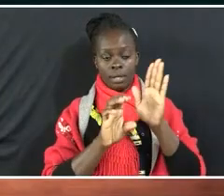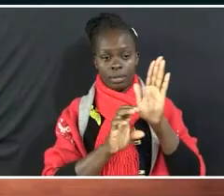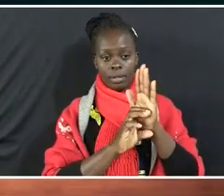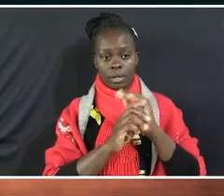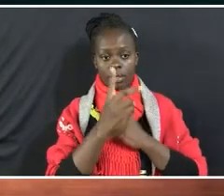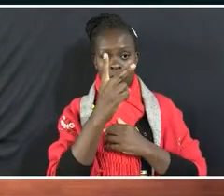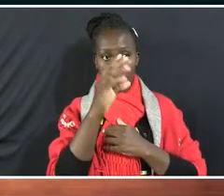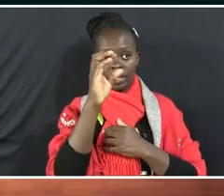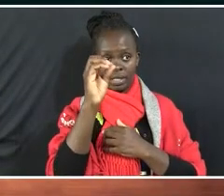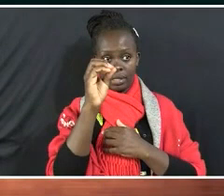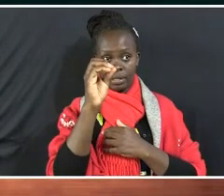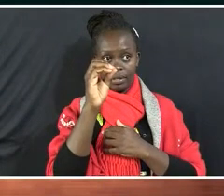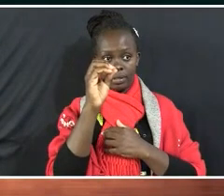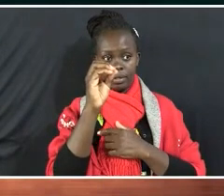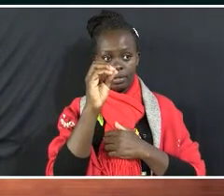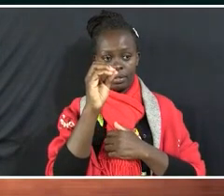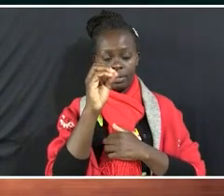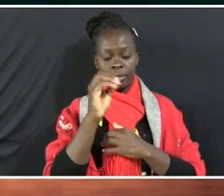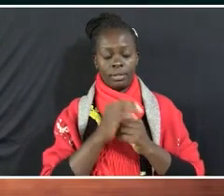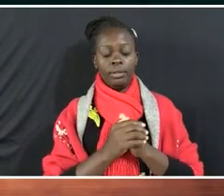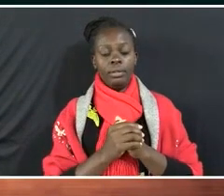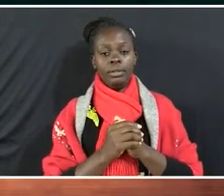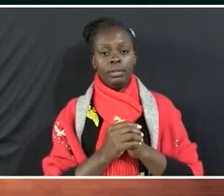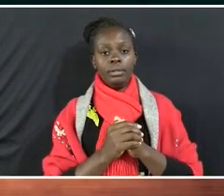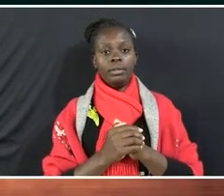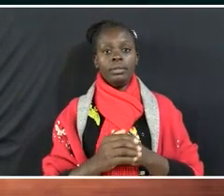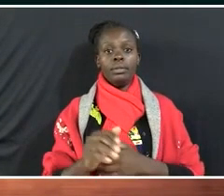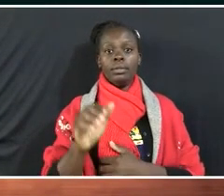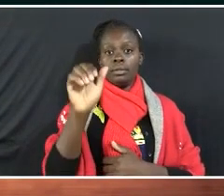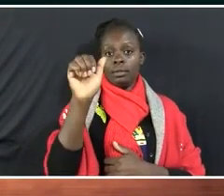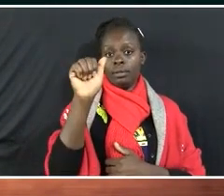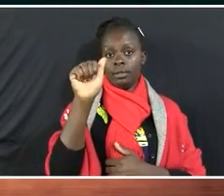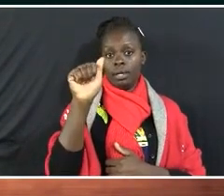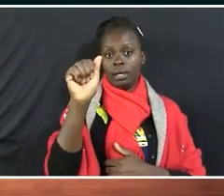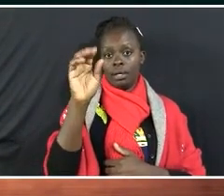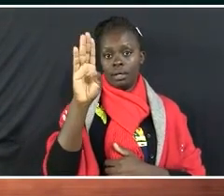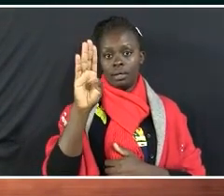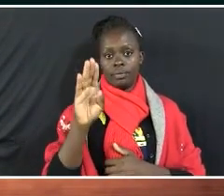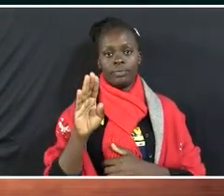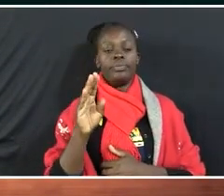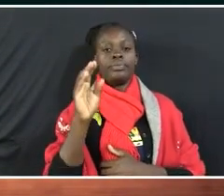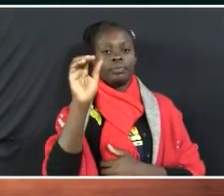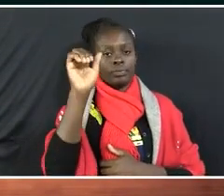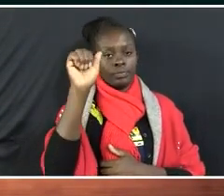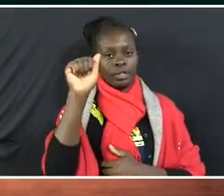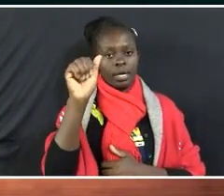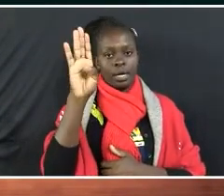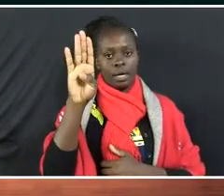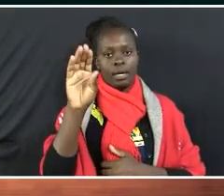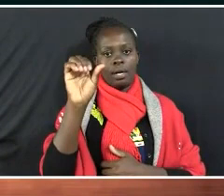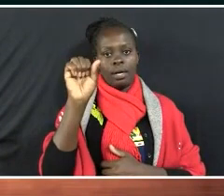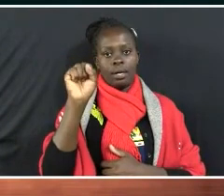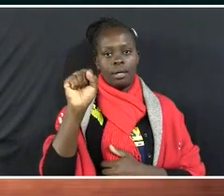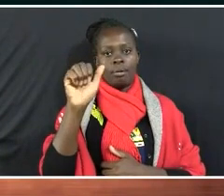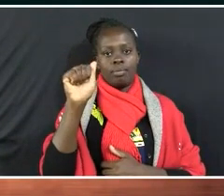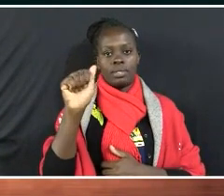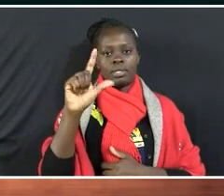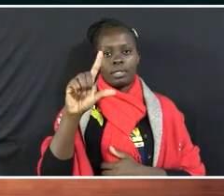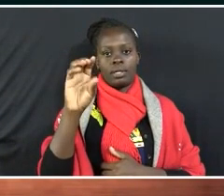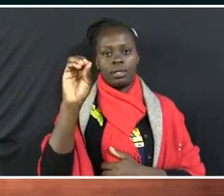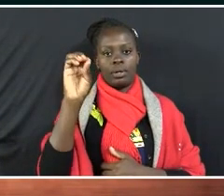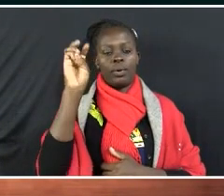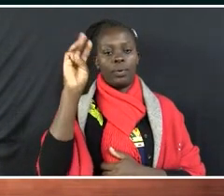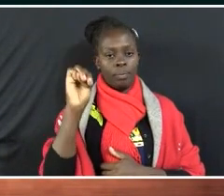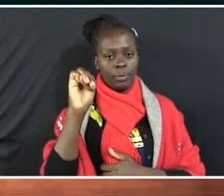that Absalom neither spake good to the brother nor bad. For